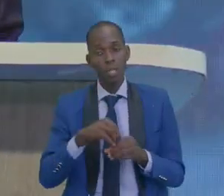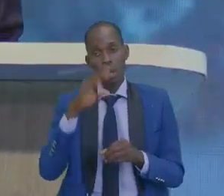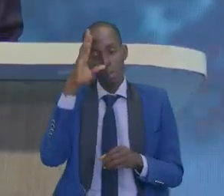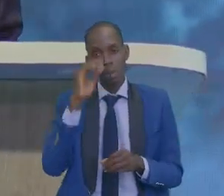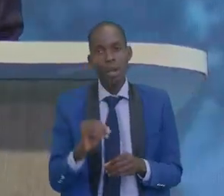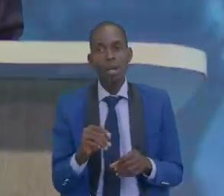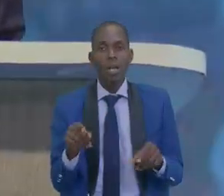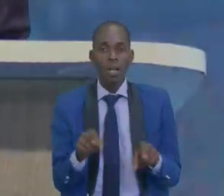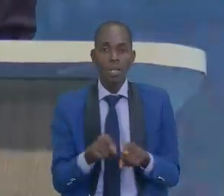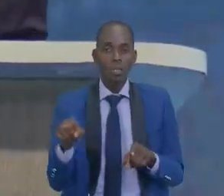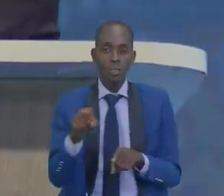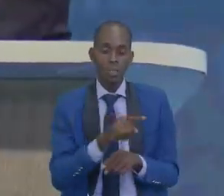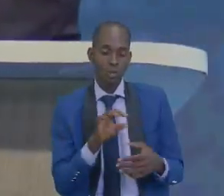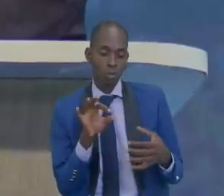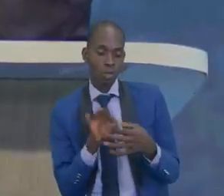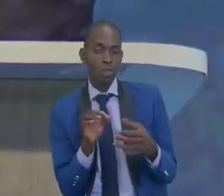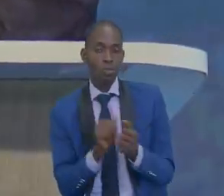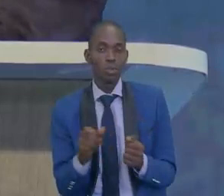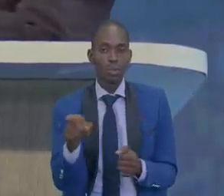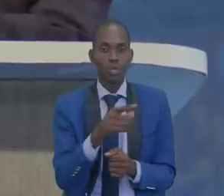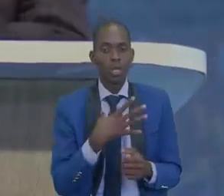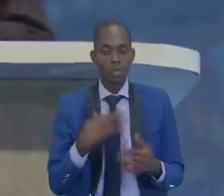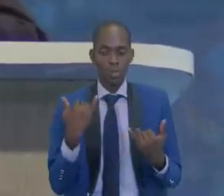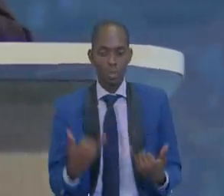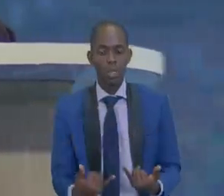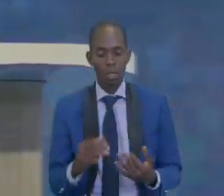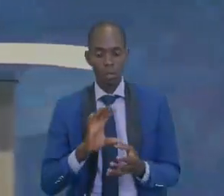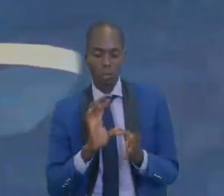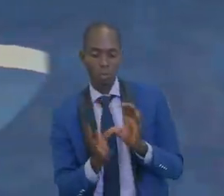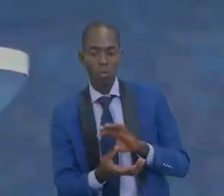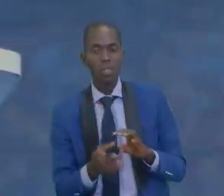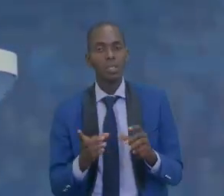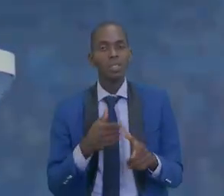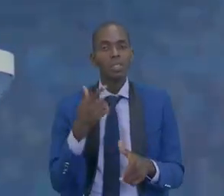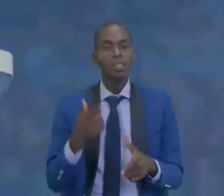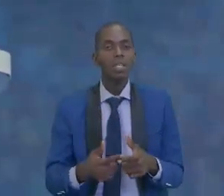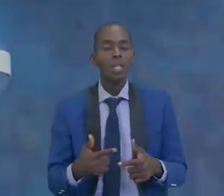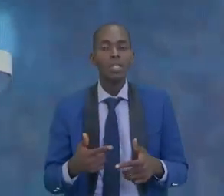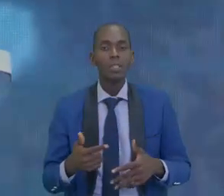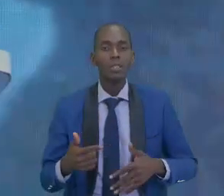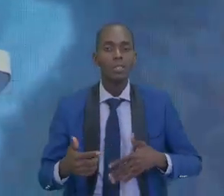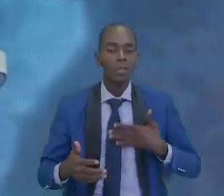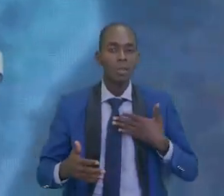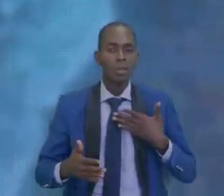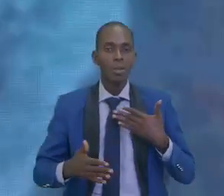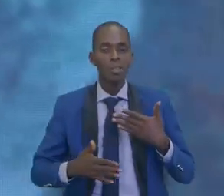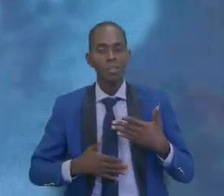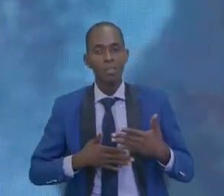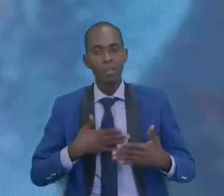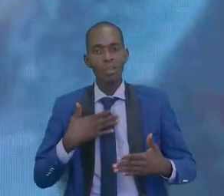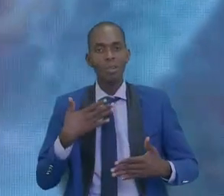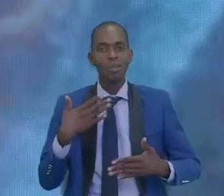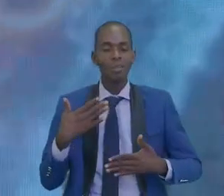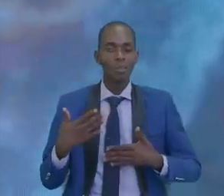connects with you, and you are converted, and then joy, joy, joy all the